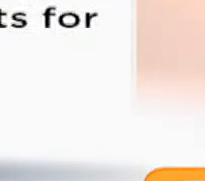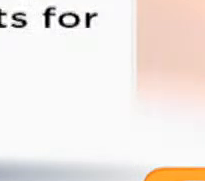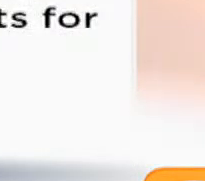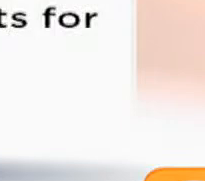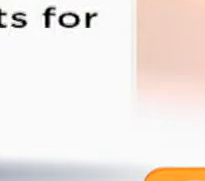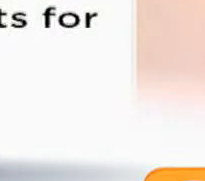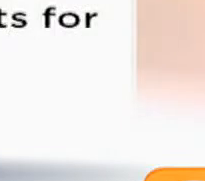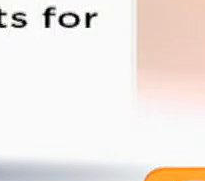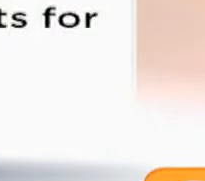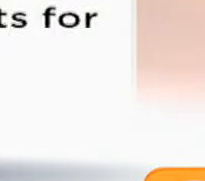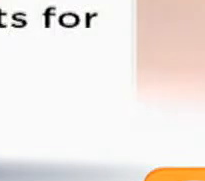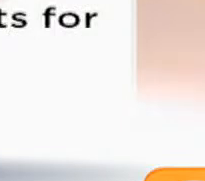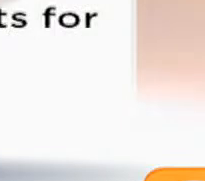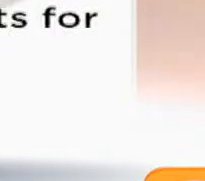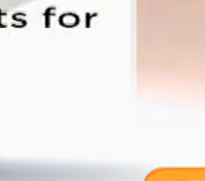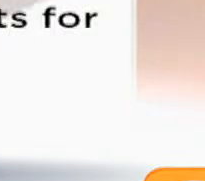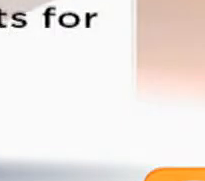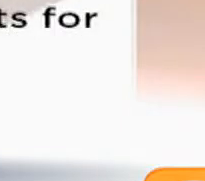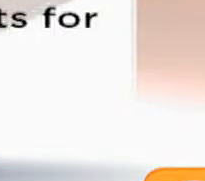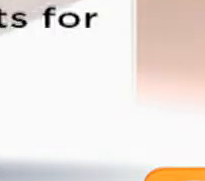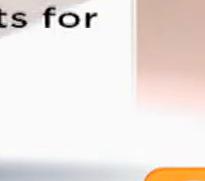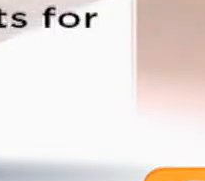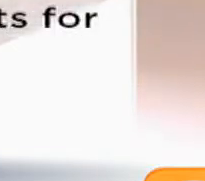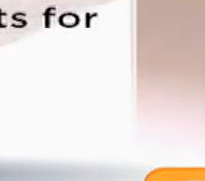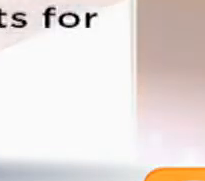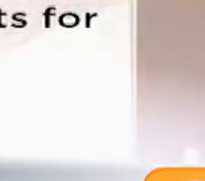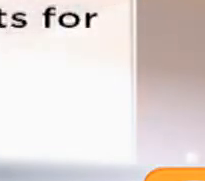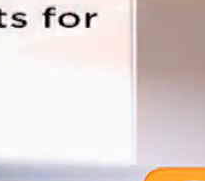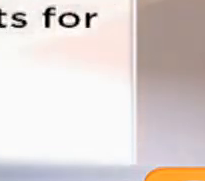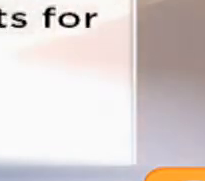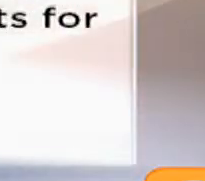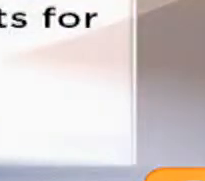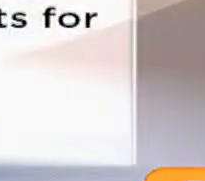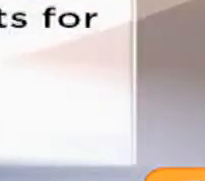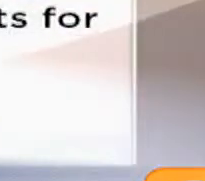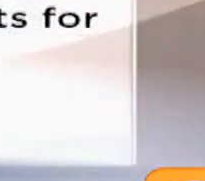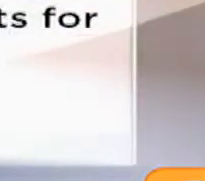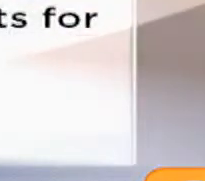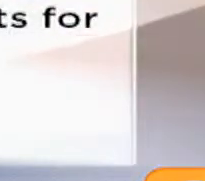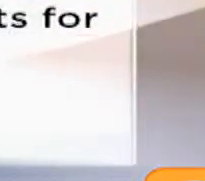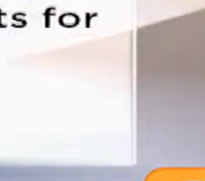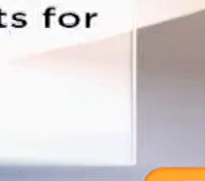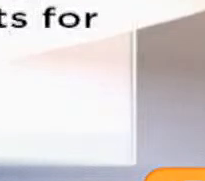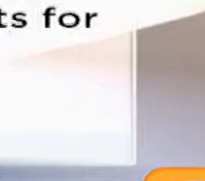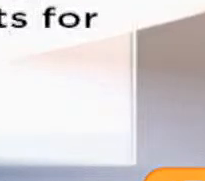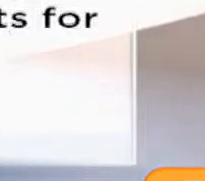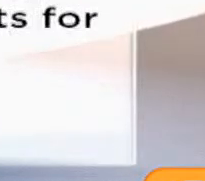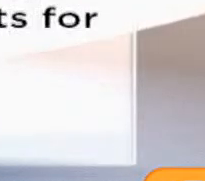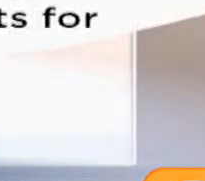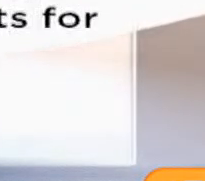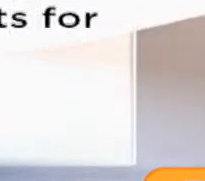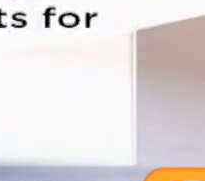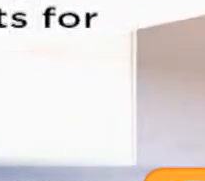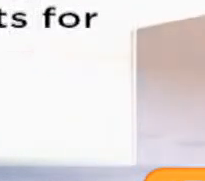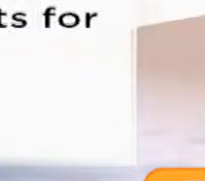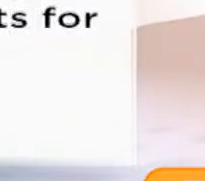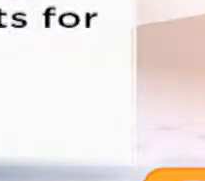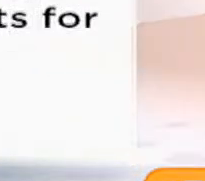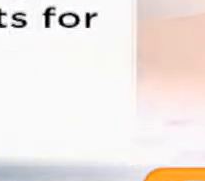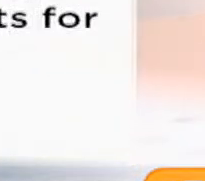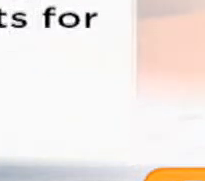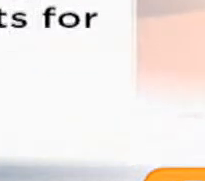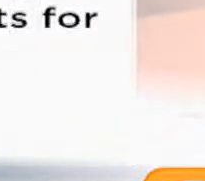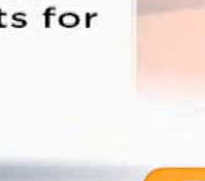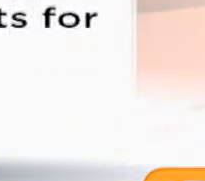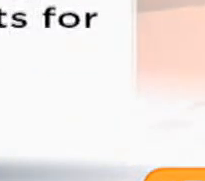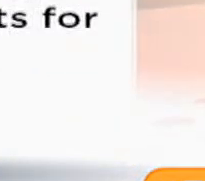them. Samuel Okochi says, I believe one of the most lacking ingredients in our education system is morality, and it should also focus on training